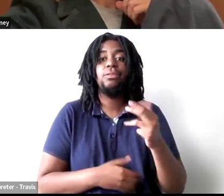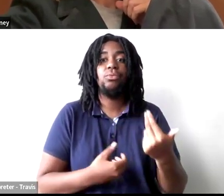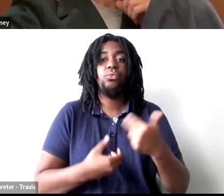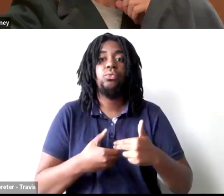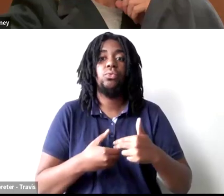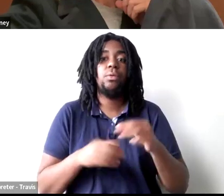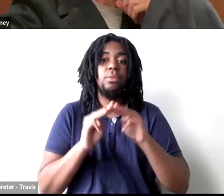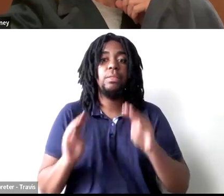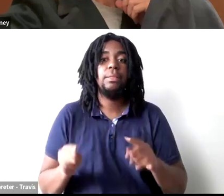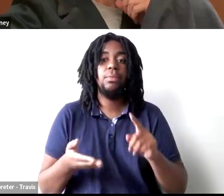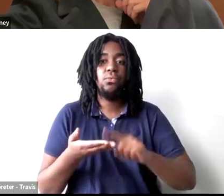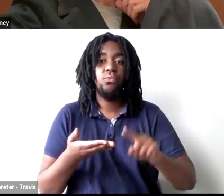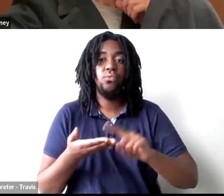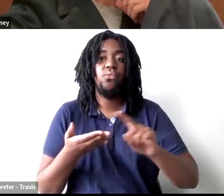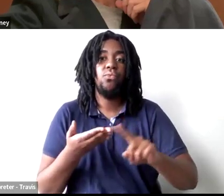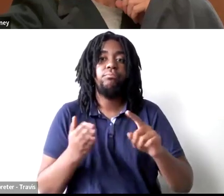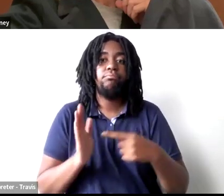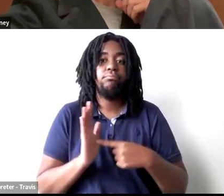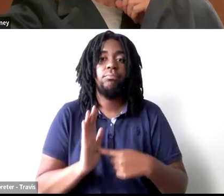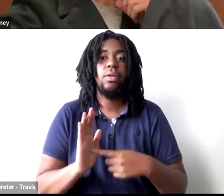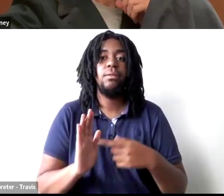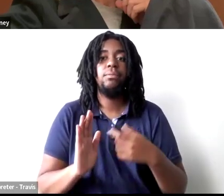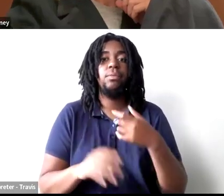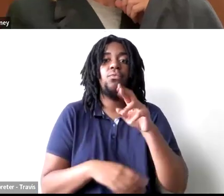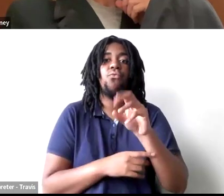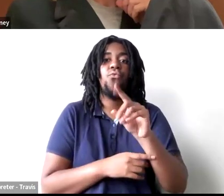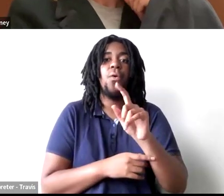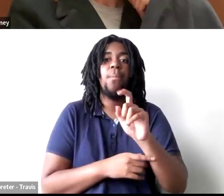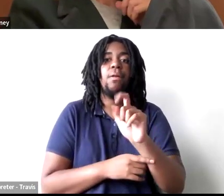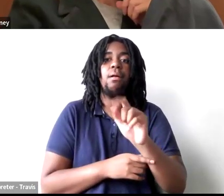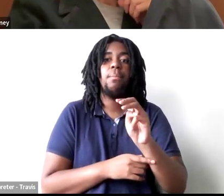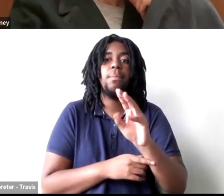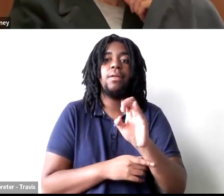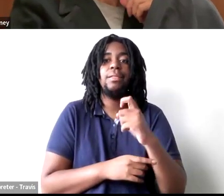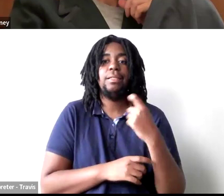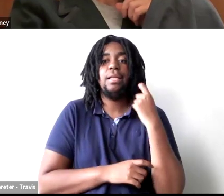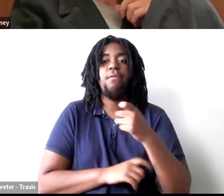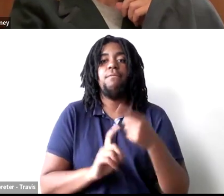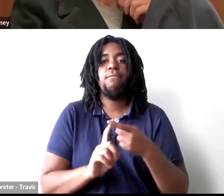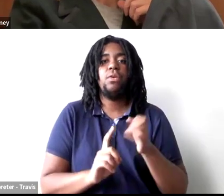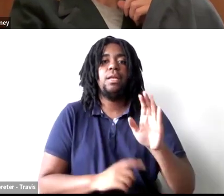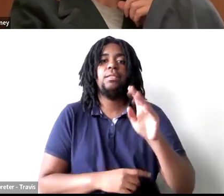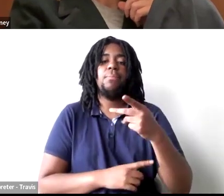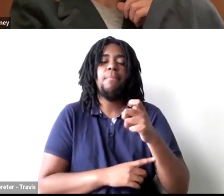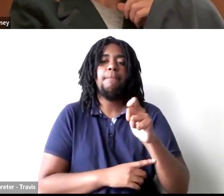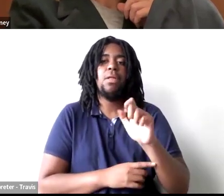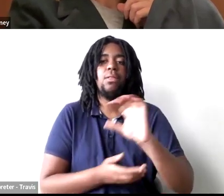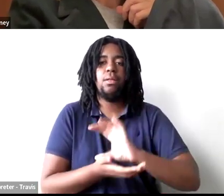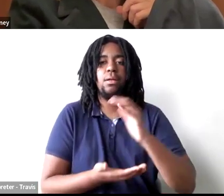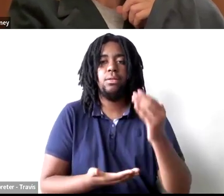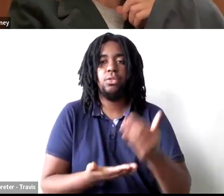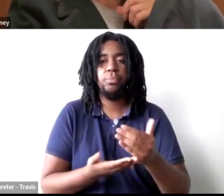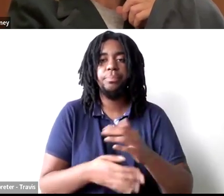Art of the Peales, Adaptations and Innovations from Yale University Press, documents PMA's now unparalleled